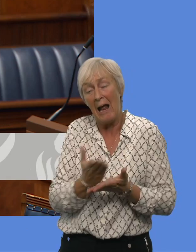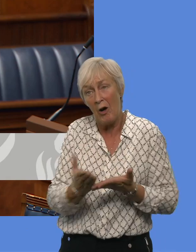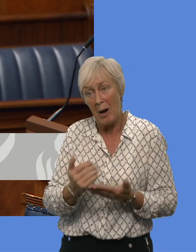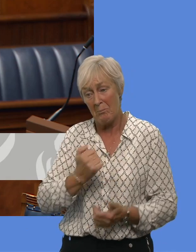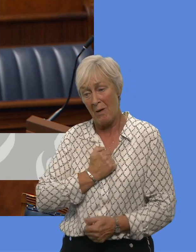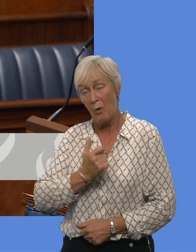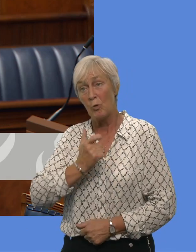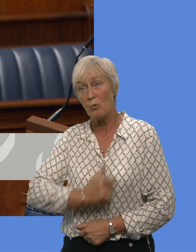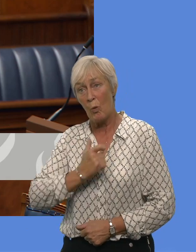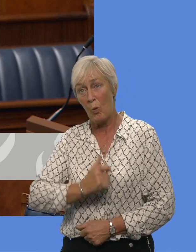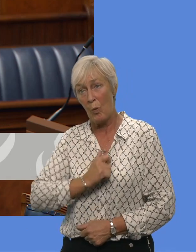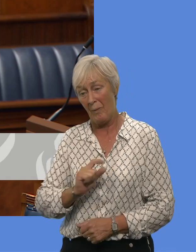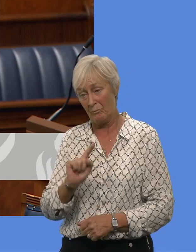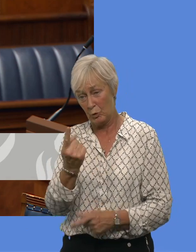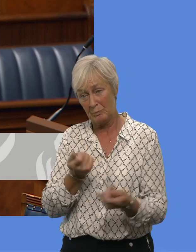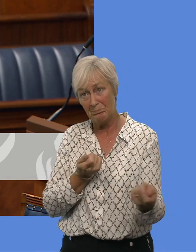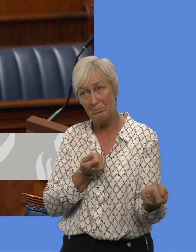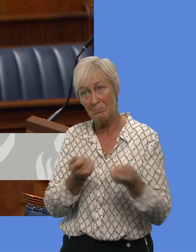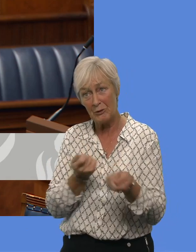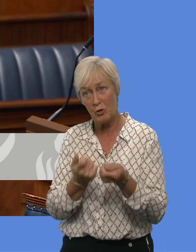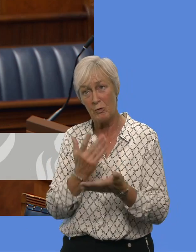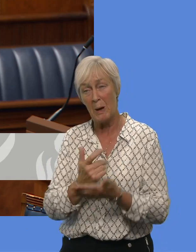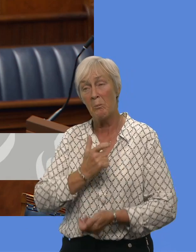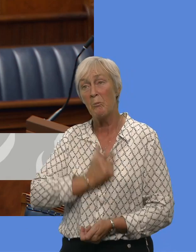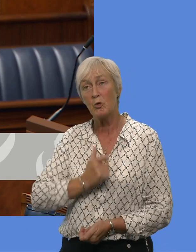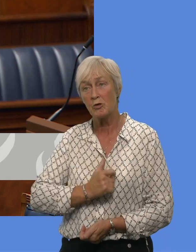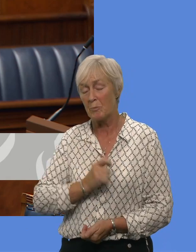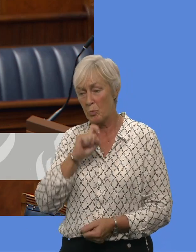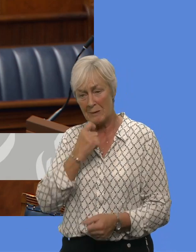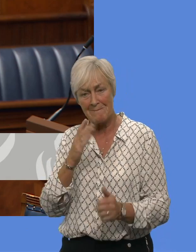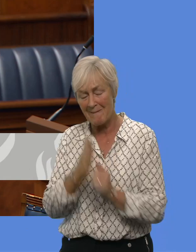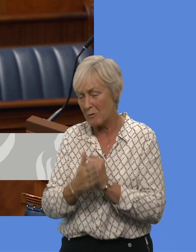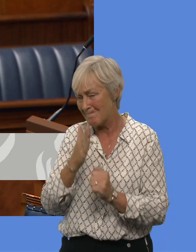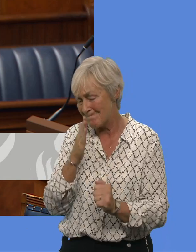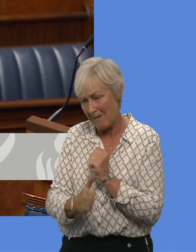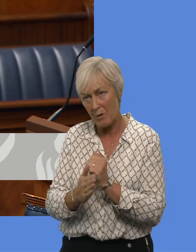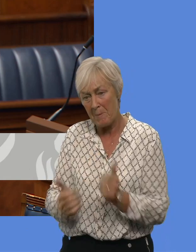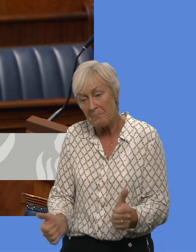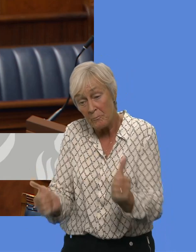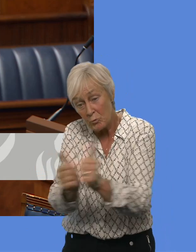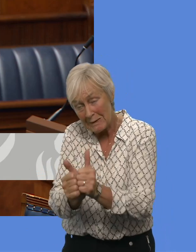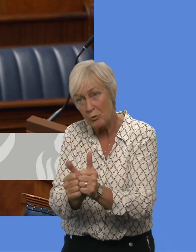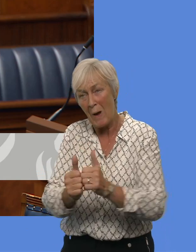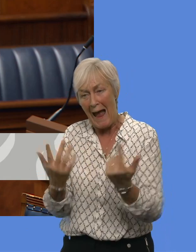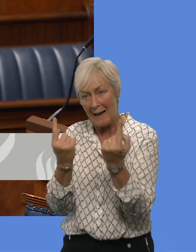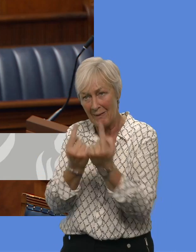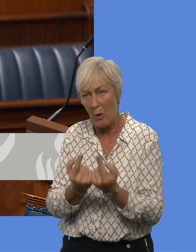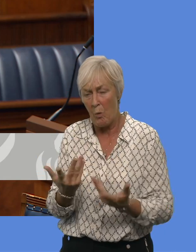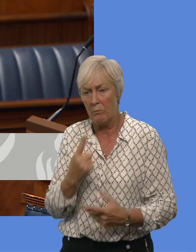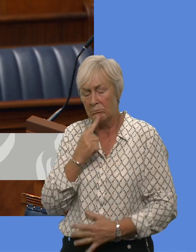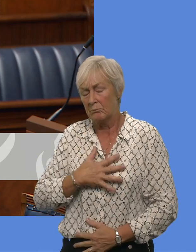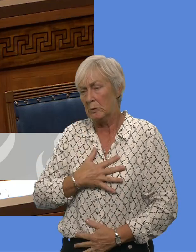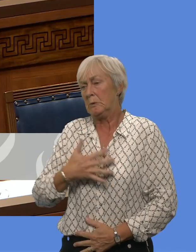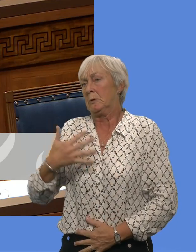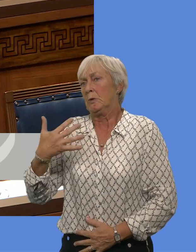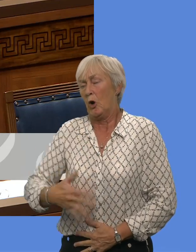am in as Deputy First Minister, personally I would never ever sign up to or agree to anything where there would be offence or hurt